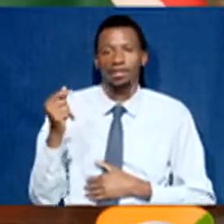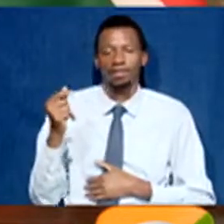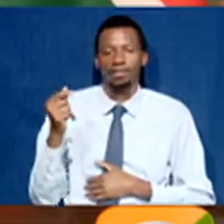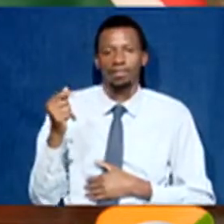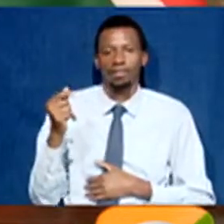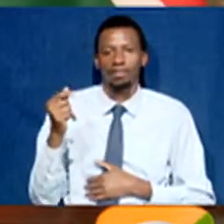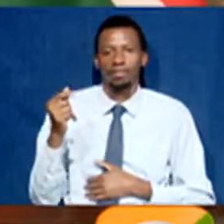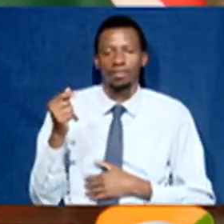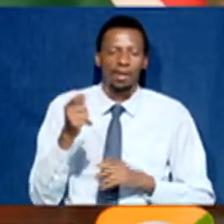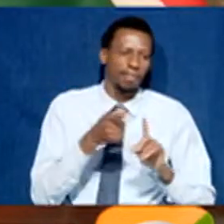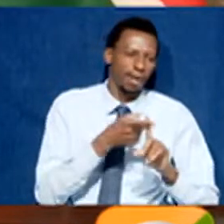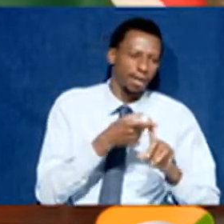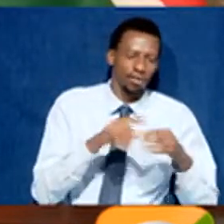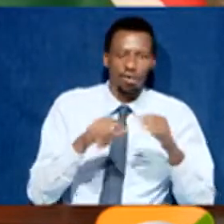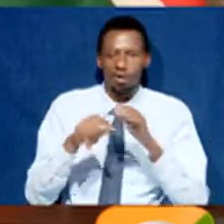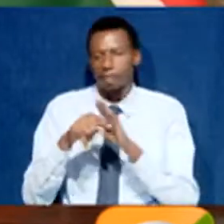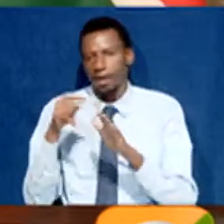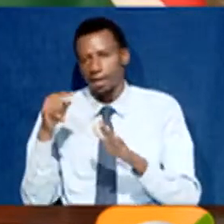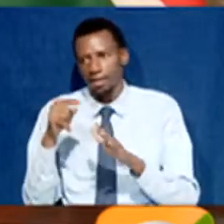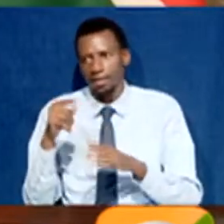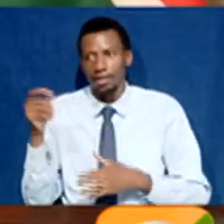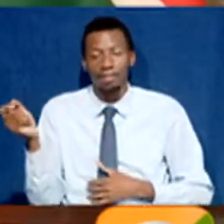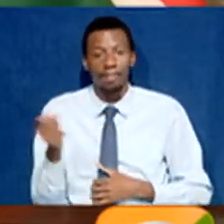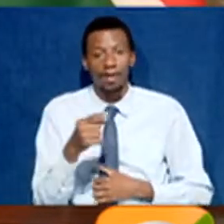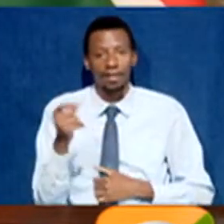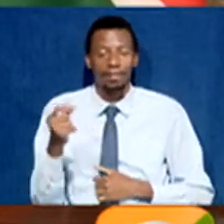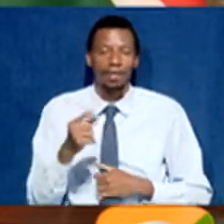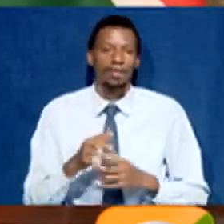minus, every month. 60 billion shillings? Every month. Yes.